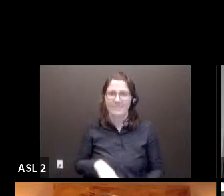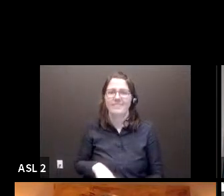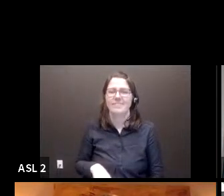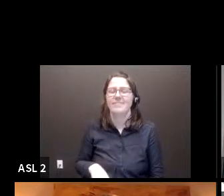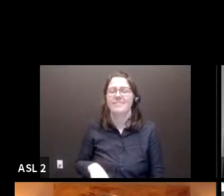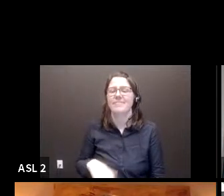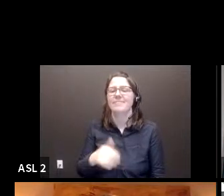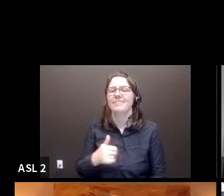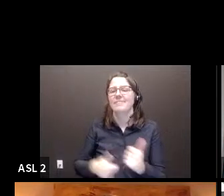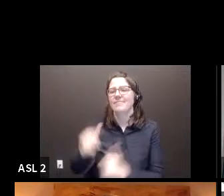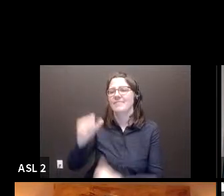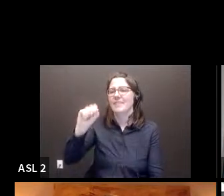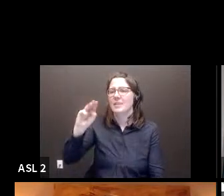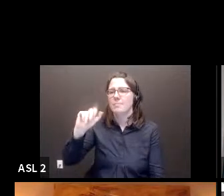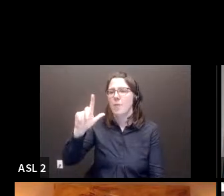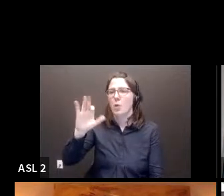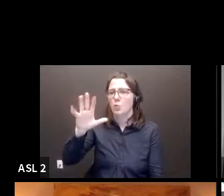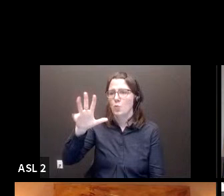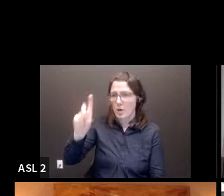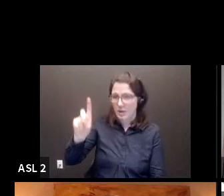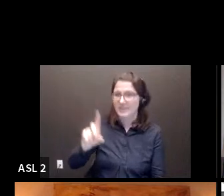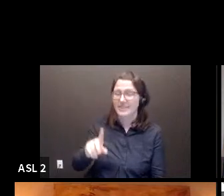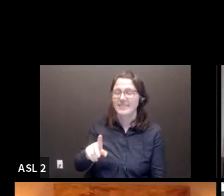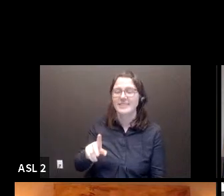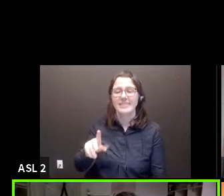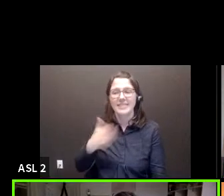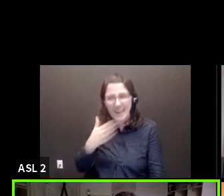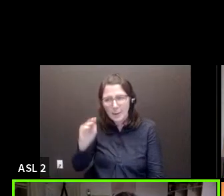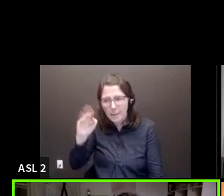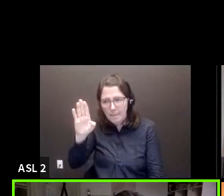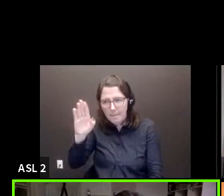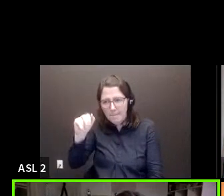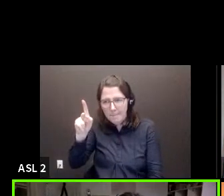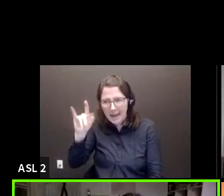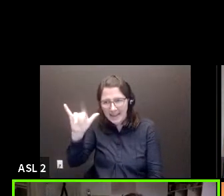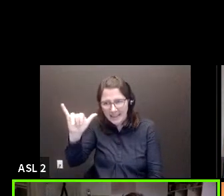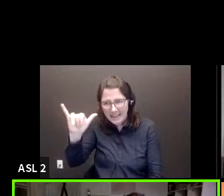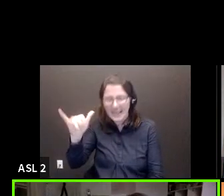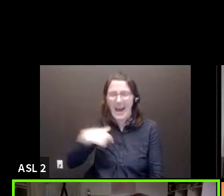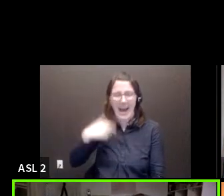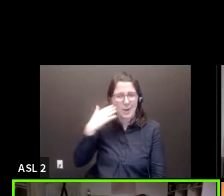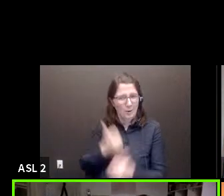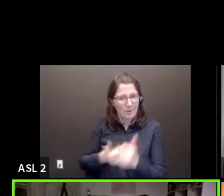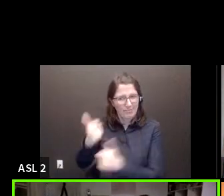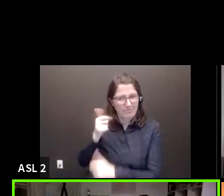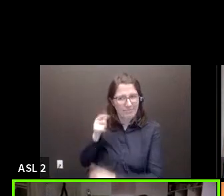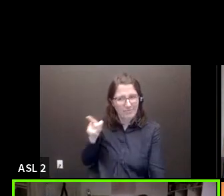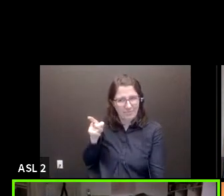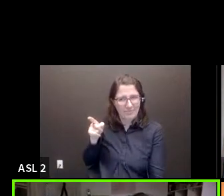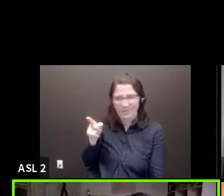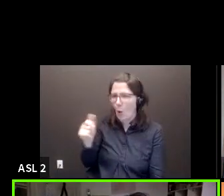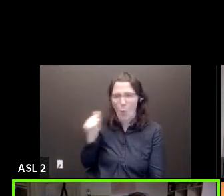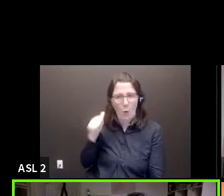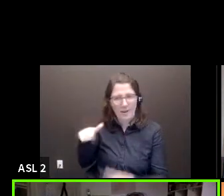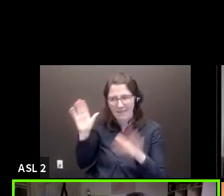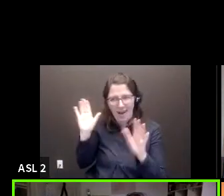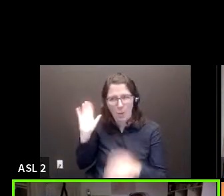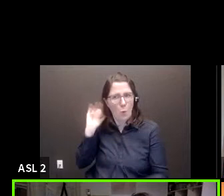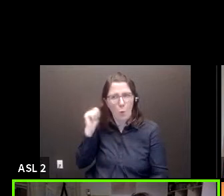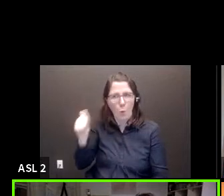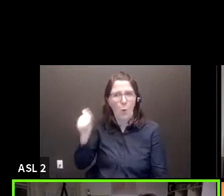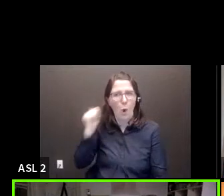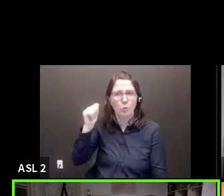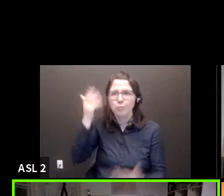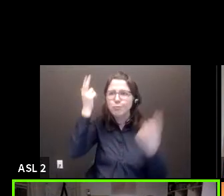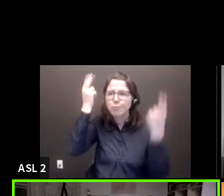can assure you uh knowing the chair as i do she won't give up she won't back down and she's not intimidated by but i don't want to speak on her